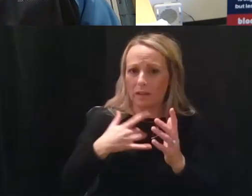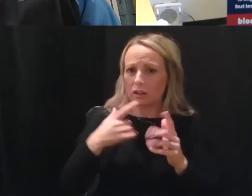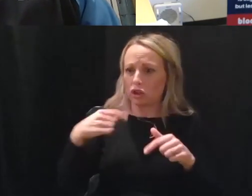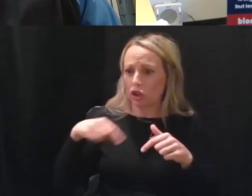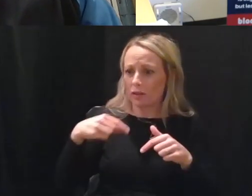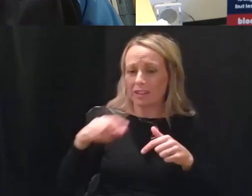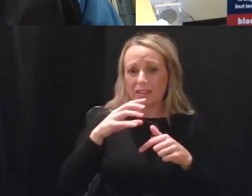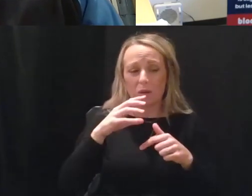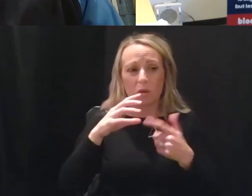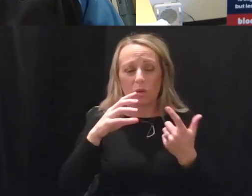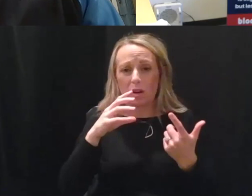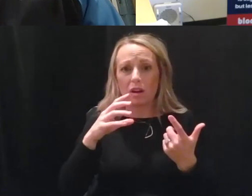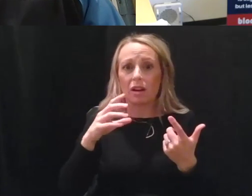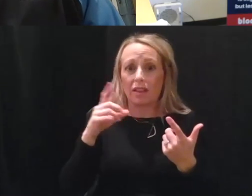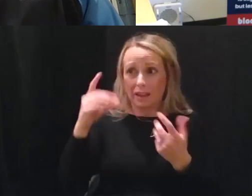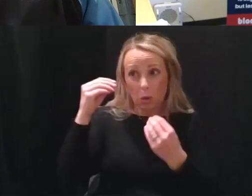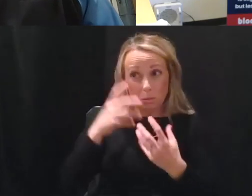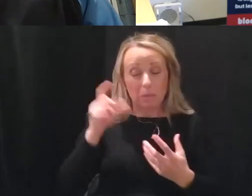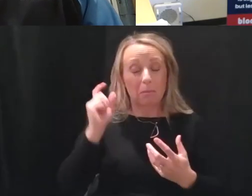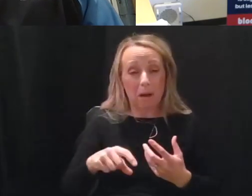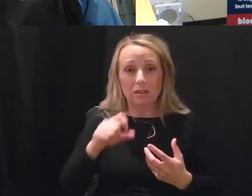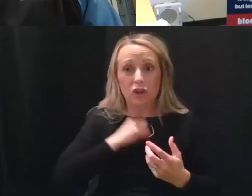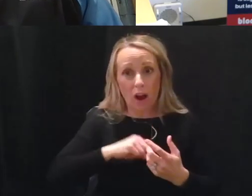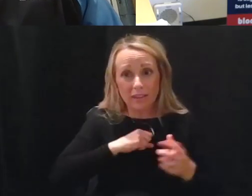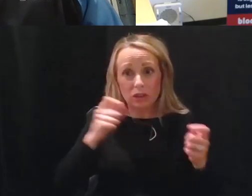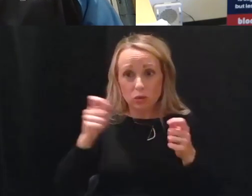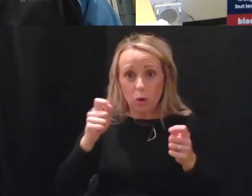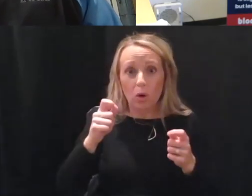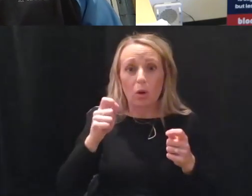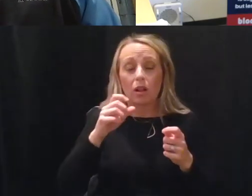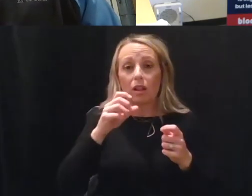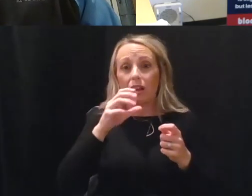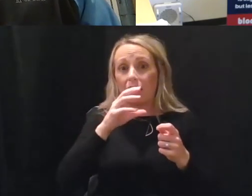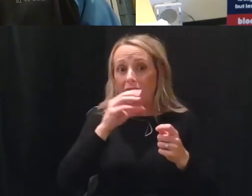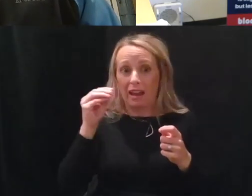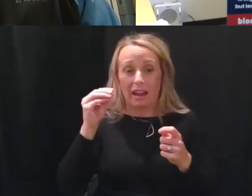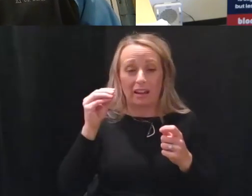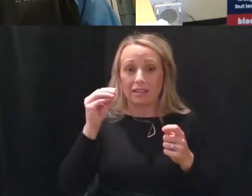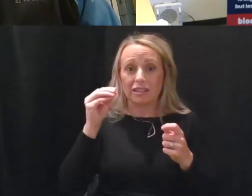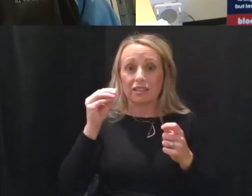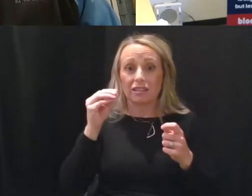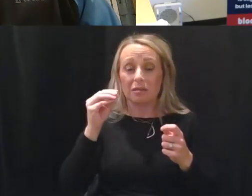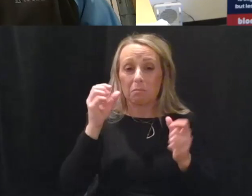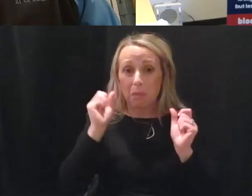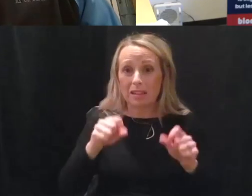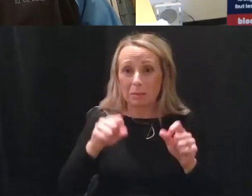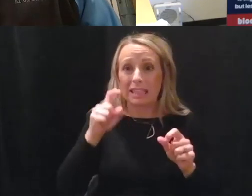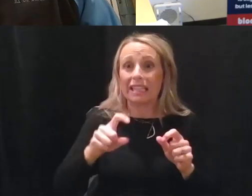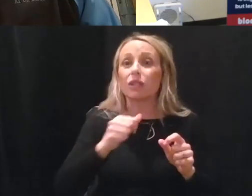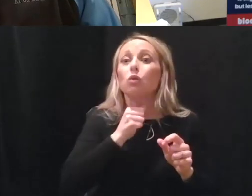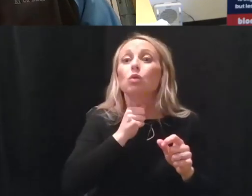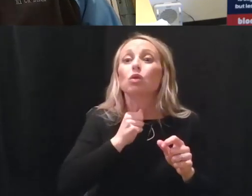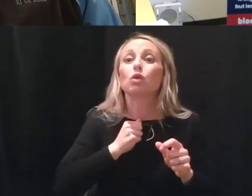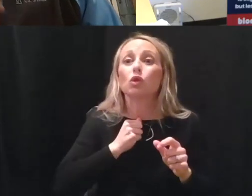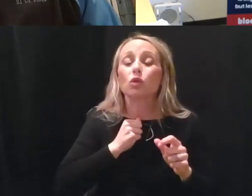control and keep the fever, they were talking about icing me down and then cutting my throat and putting me under with a